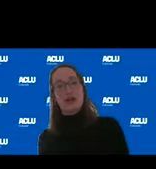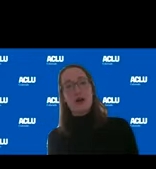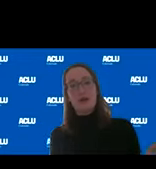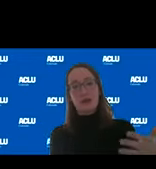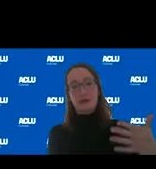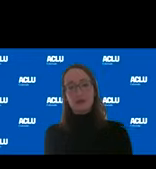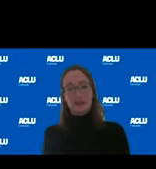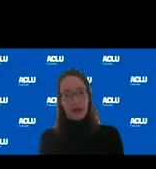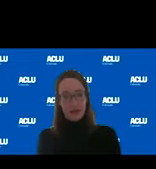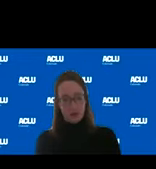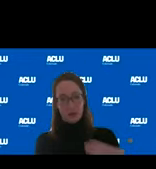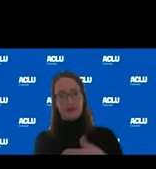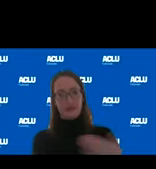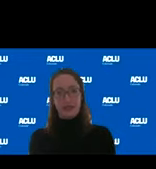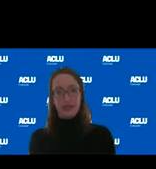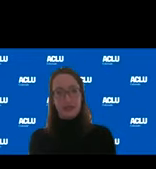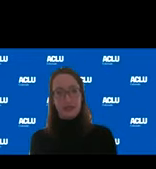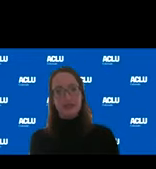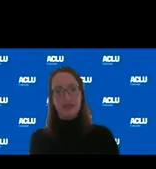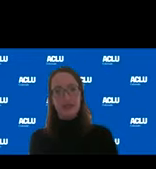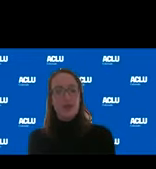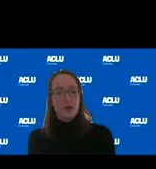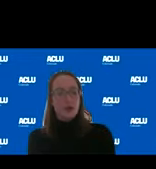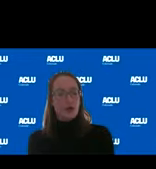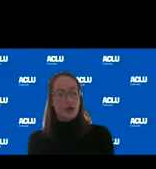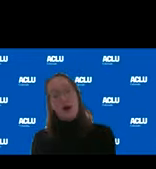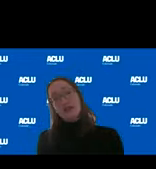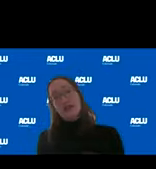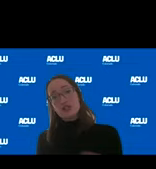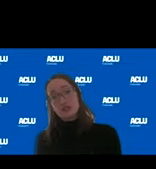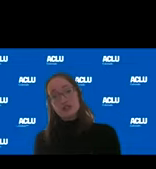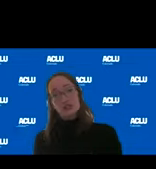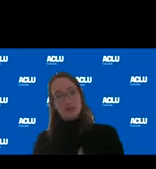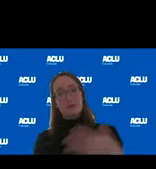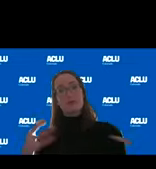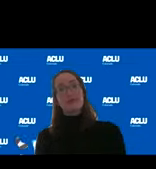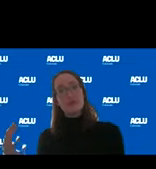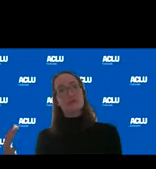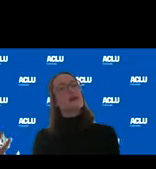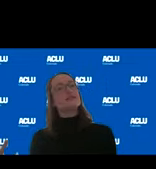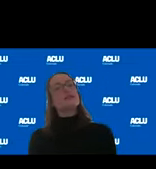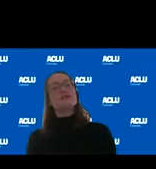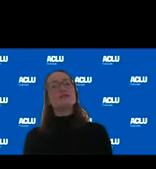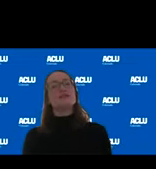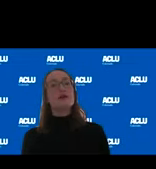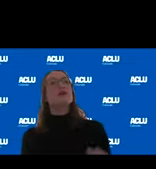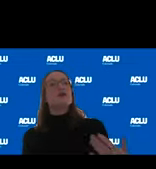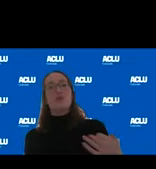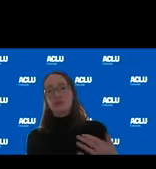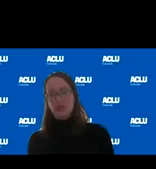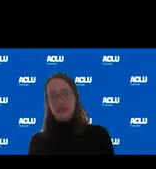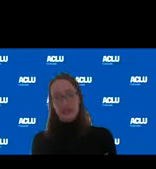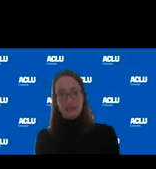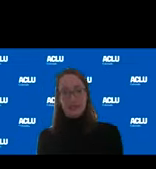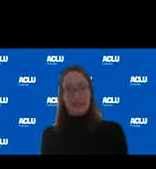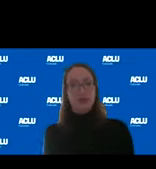acquiring an absentee ballot will look different depending on the state. The qualifications in order to be allowed to cast an absentee ballot will